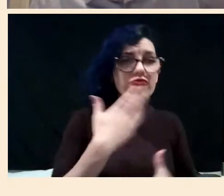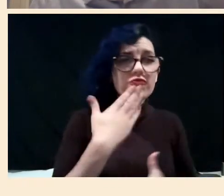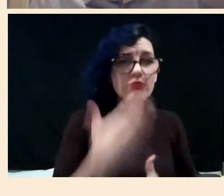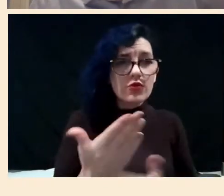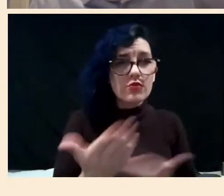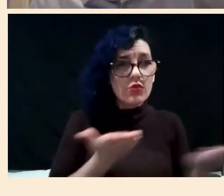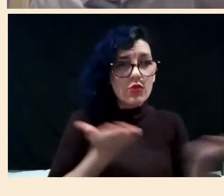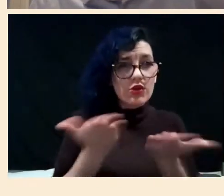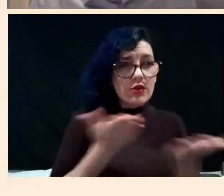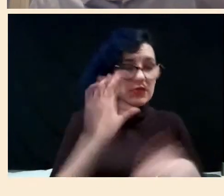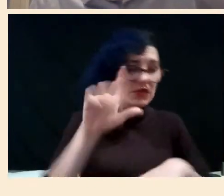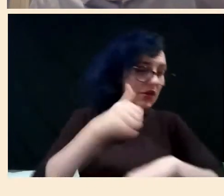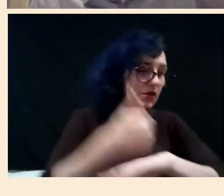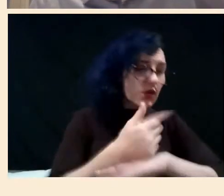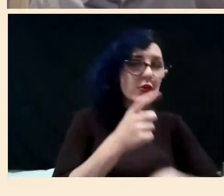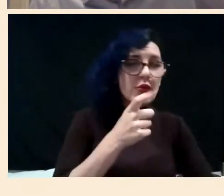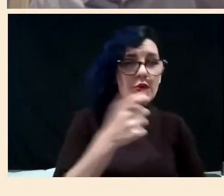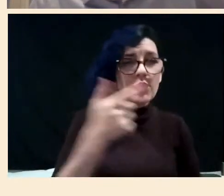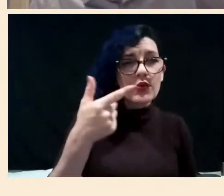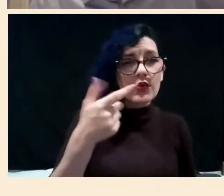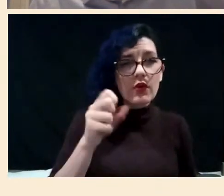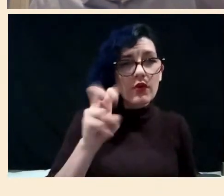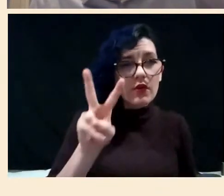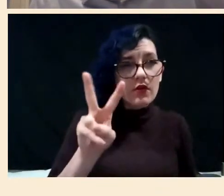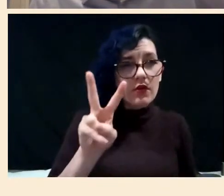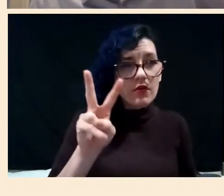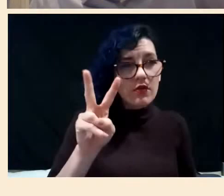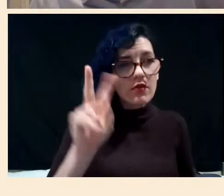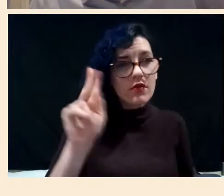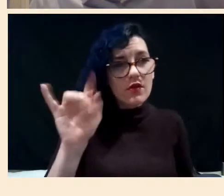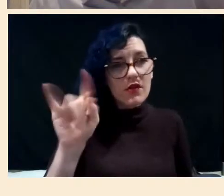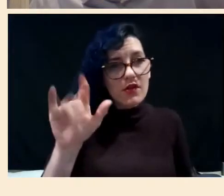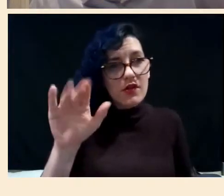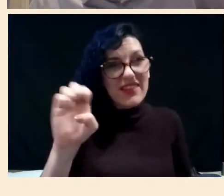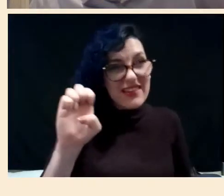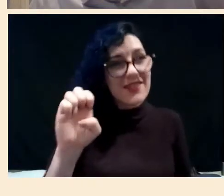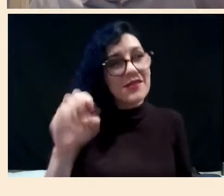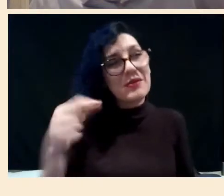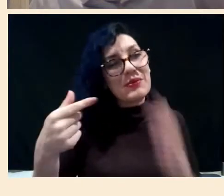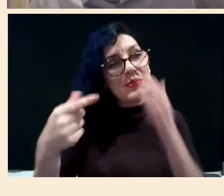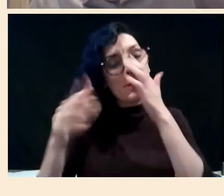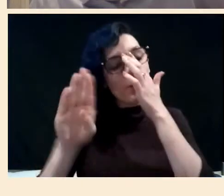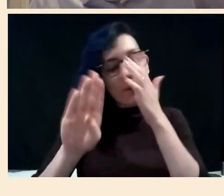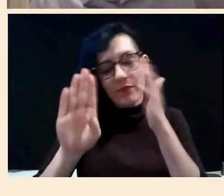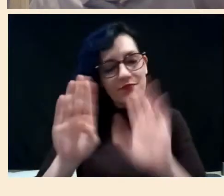stole a bunch of them. Any particular audits that come to mind? Thank you. Yes, a lot